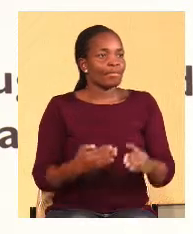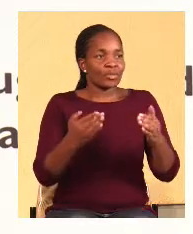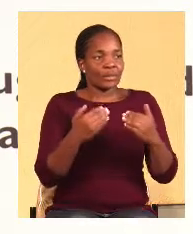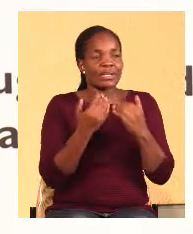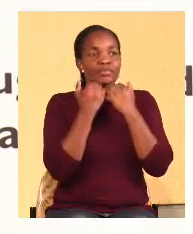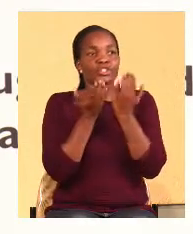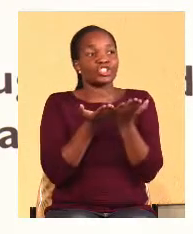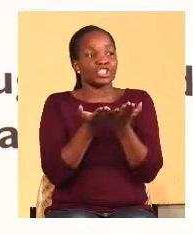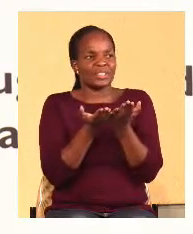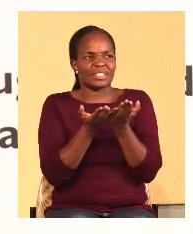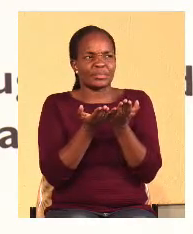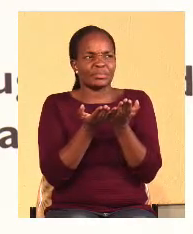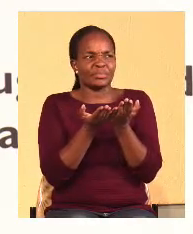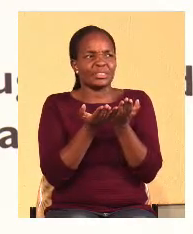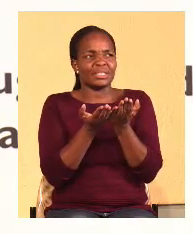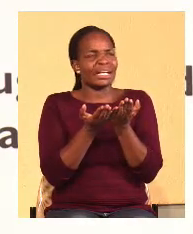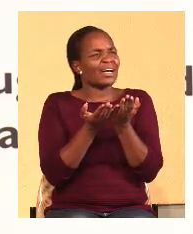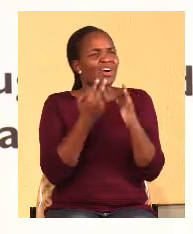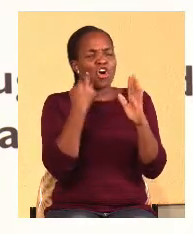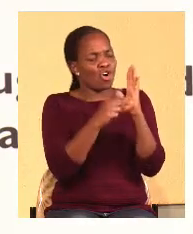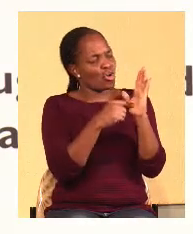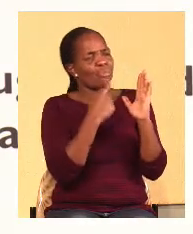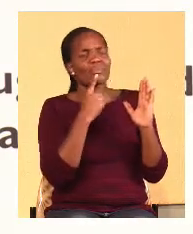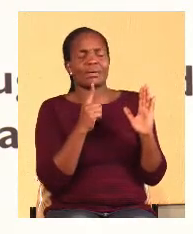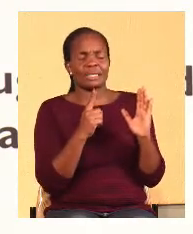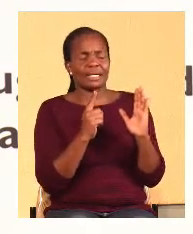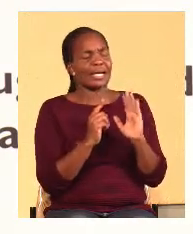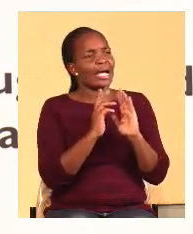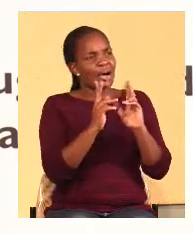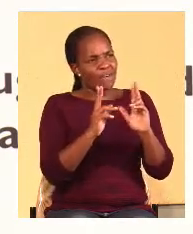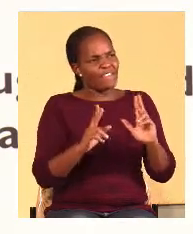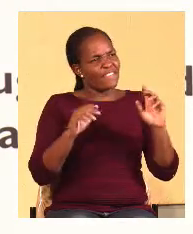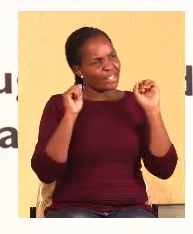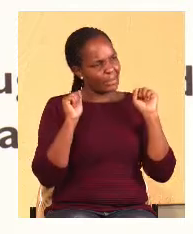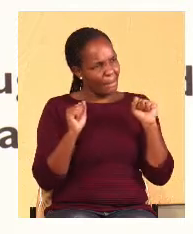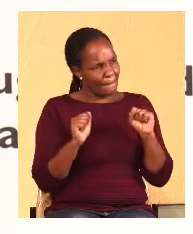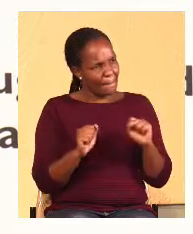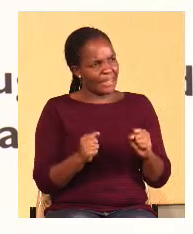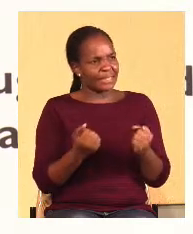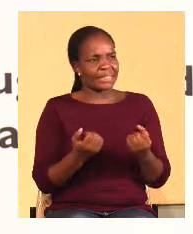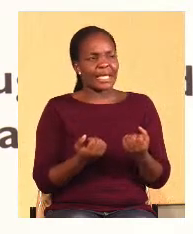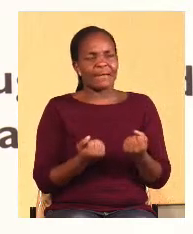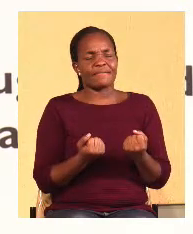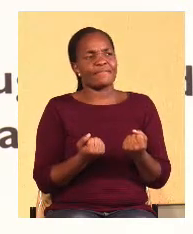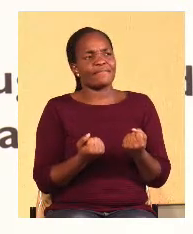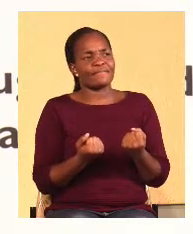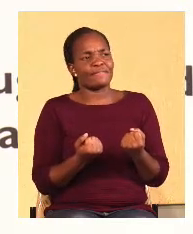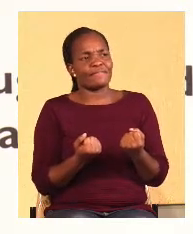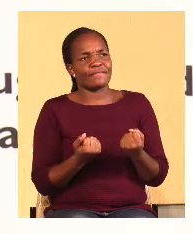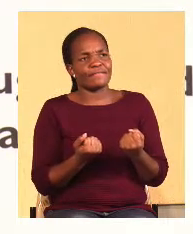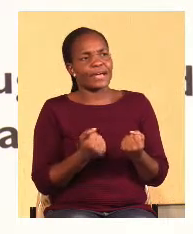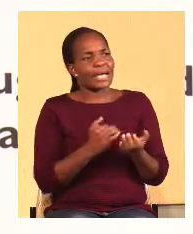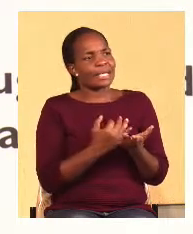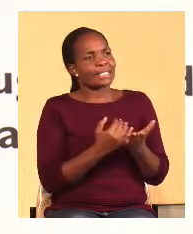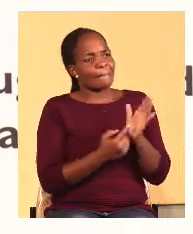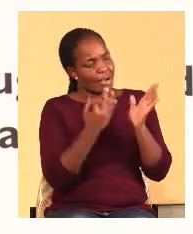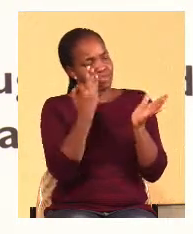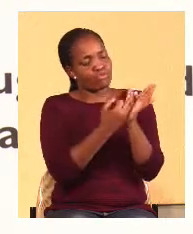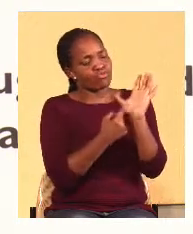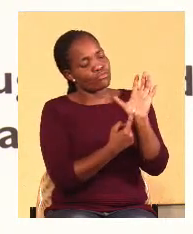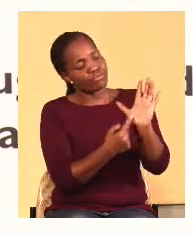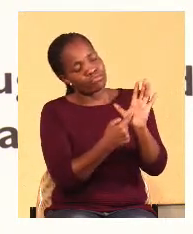services. I think as a general rule, people, you must have some indication, because now it appears to me that the burden